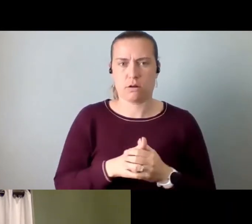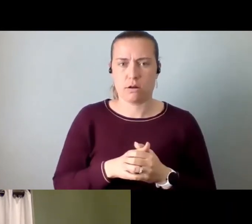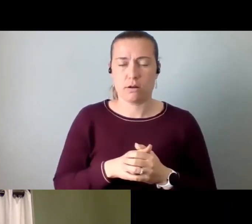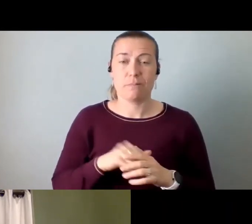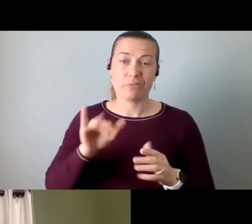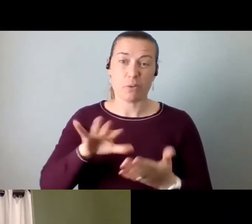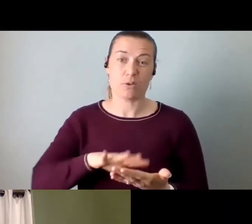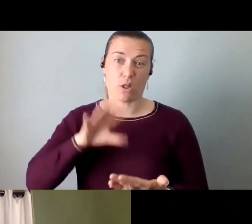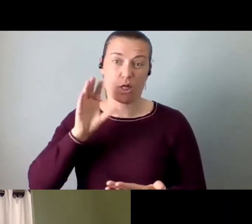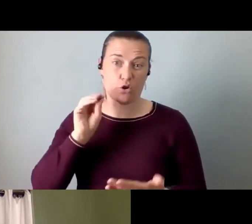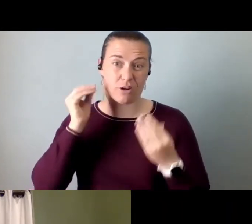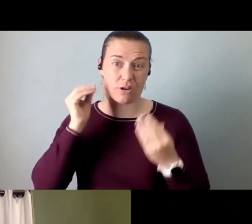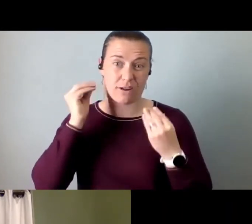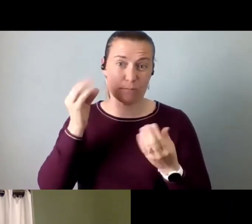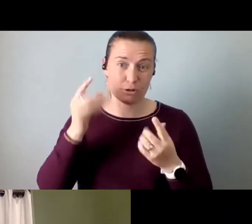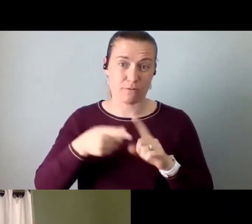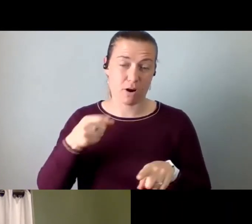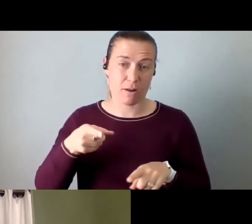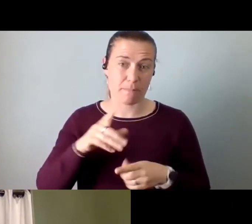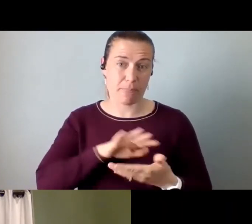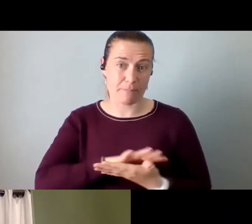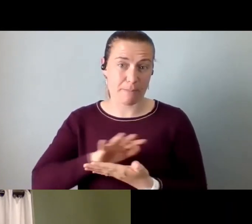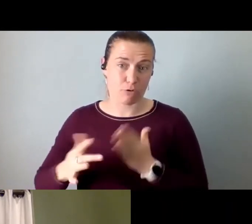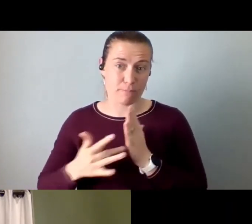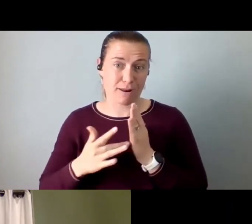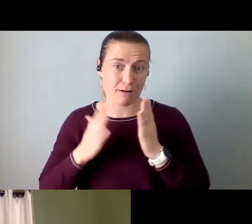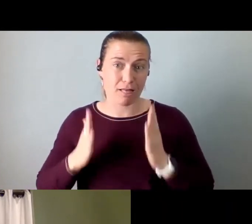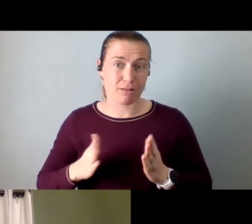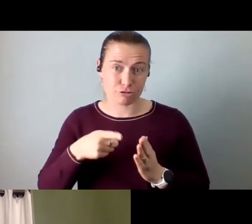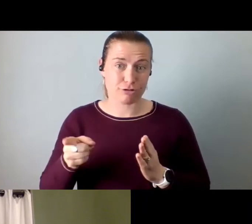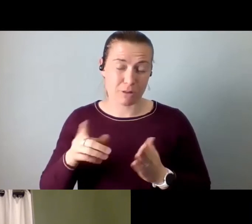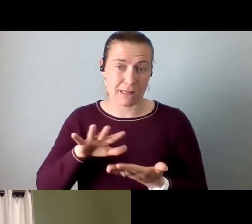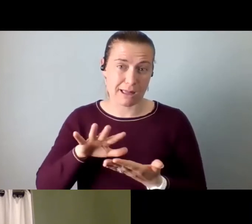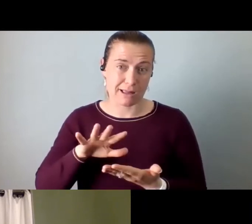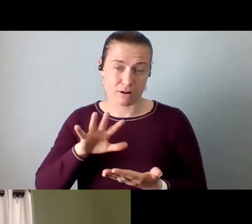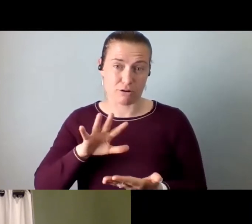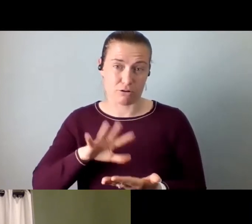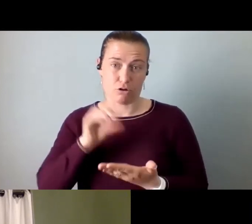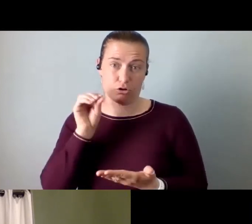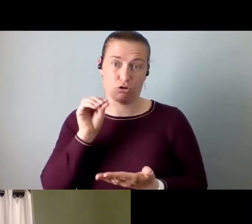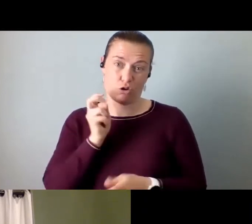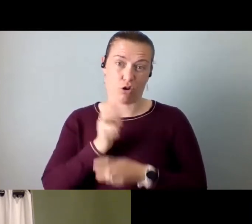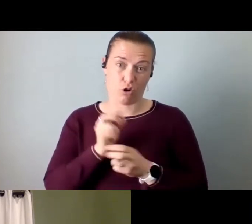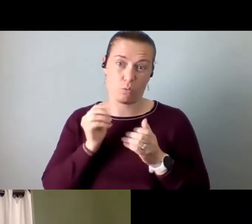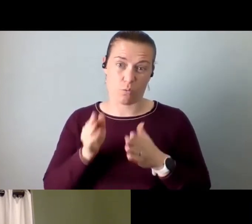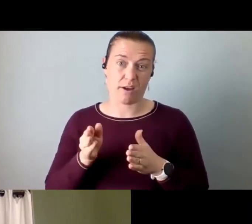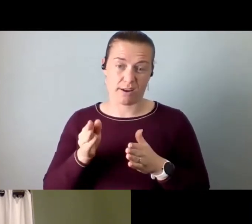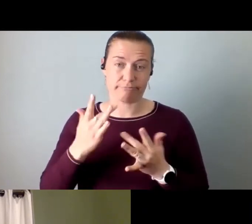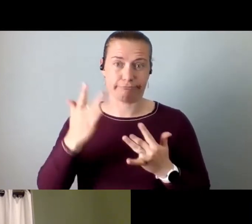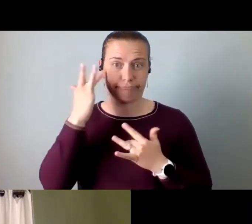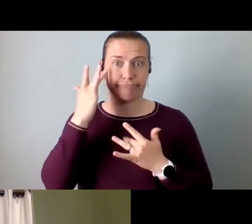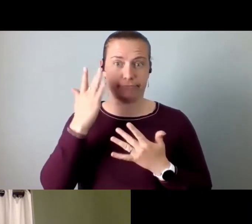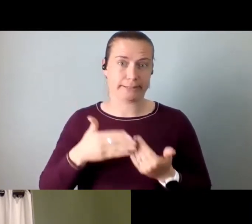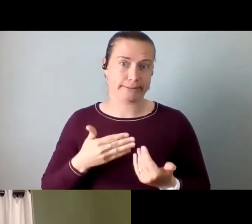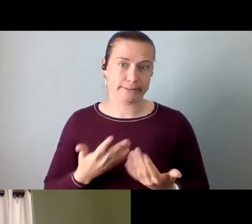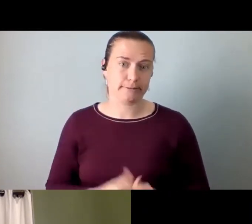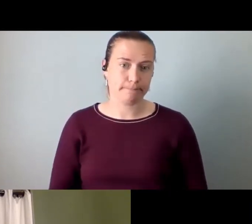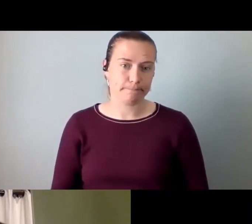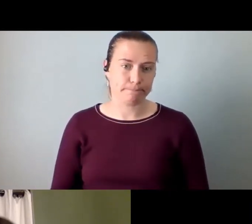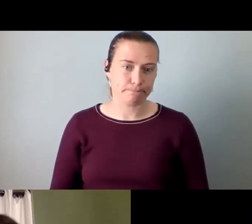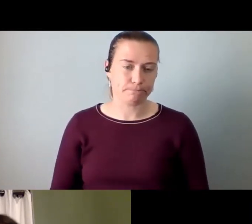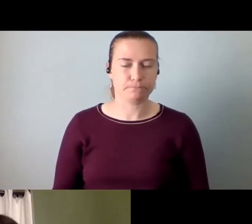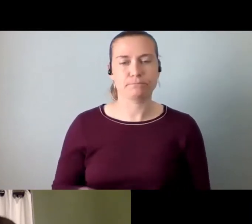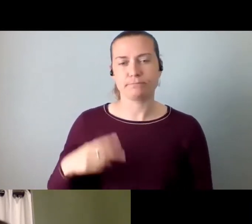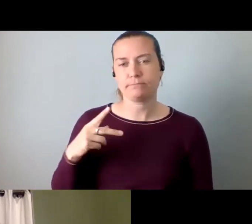and what happened to them early on in the COVID pandemic. Yeah, there's just so much that